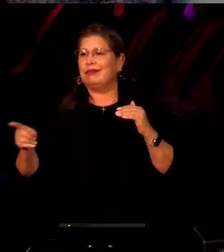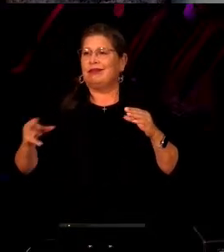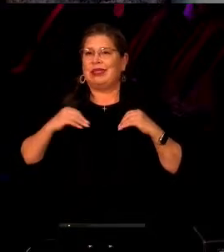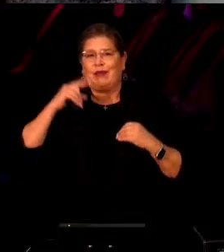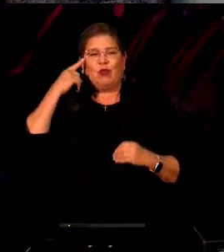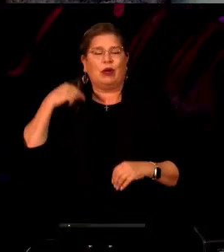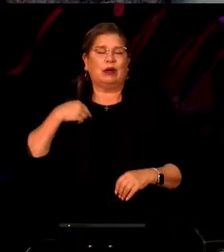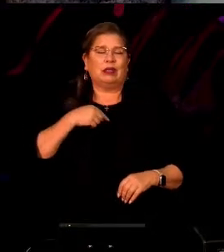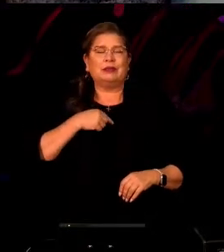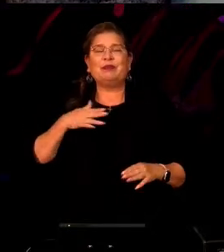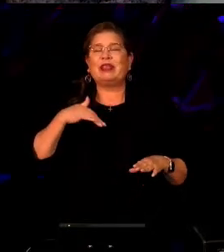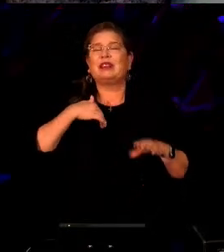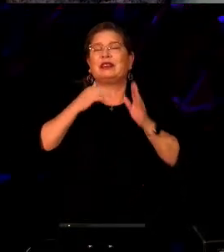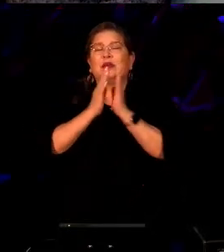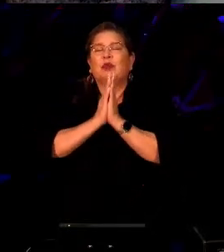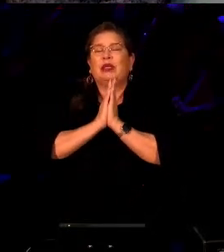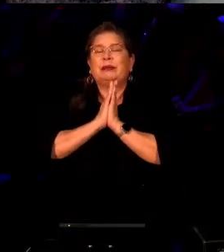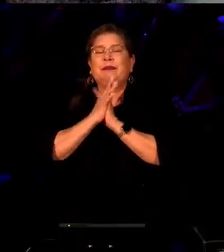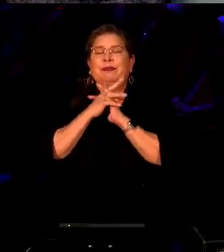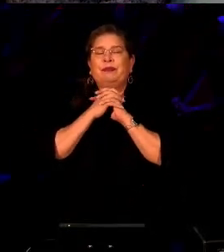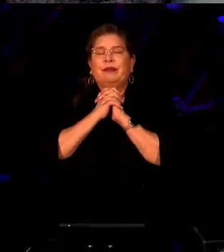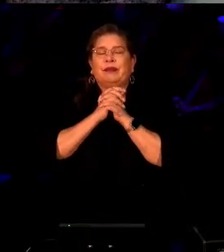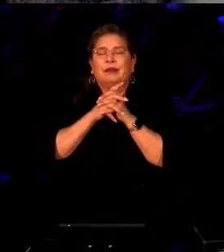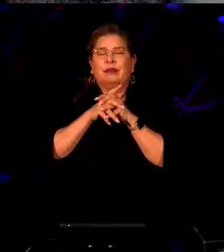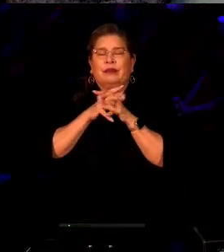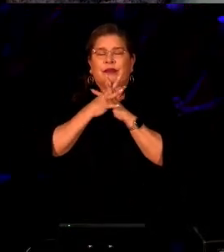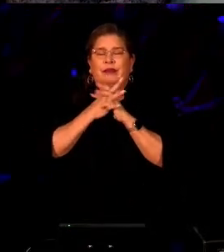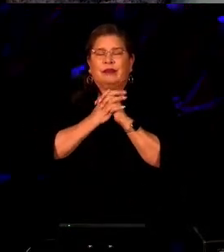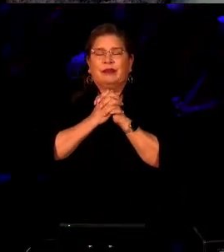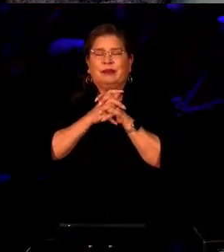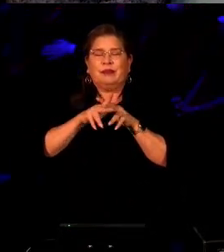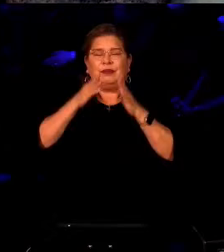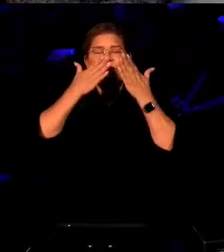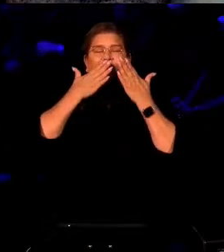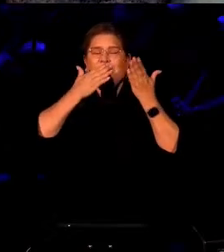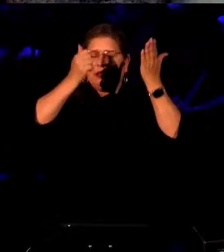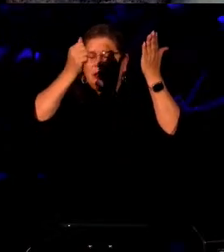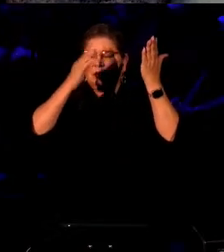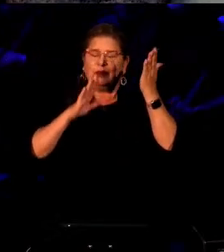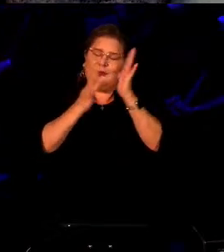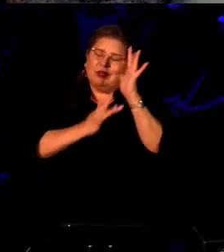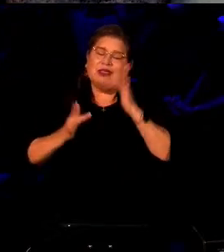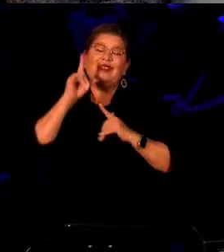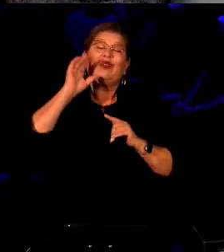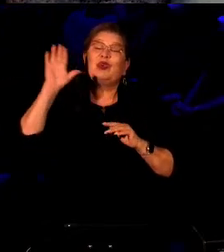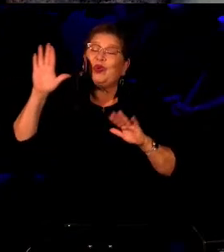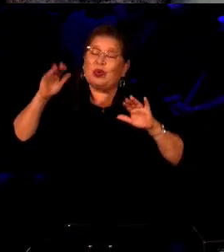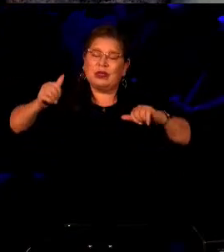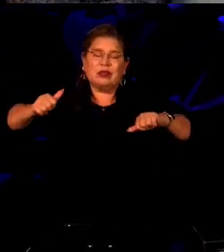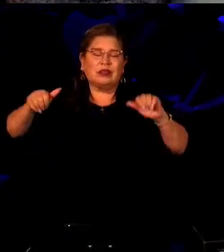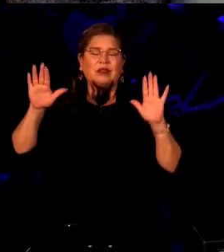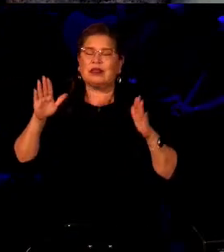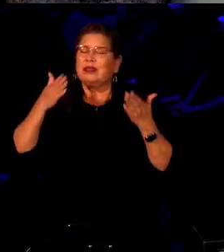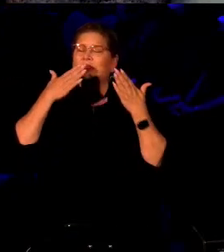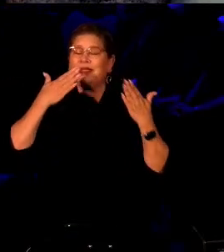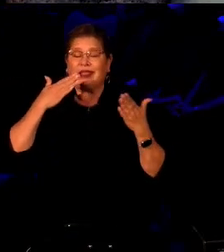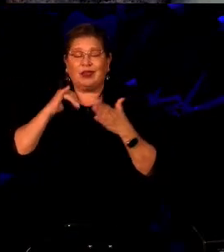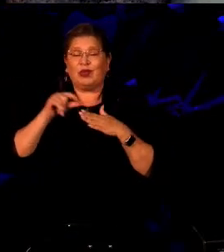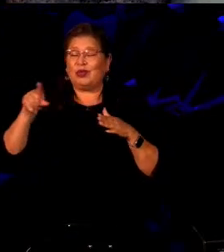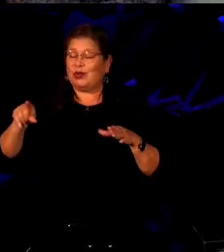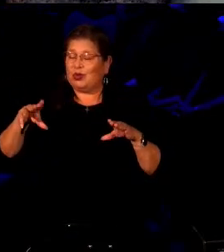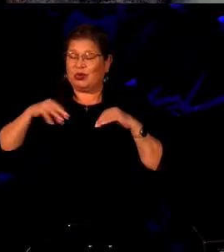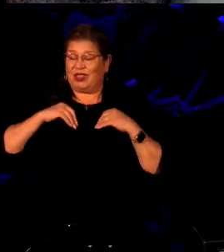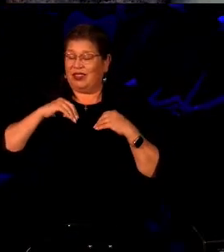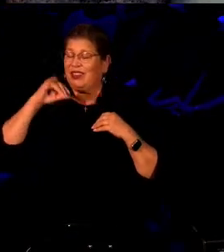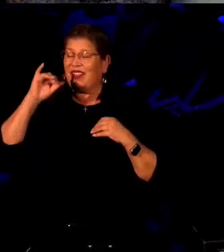pray. Thank you, Lord, for your sacrifice. Thank you that you turned an instrument of death,